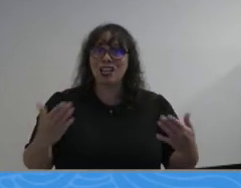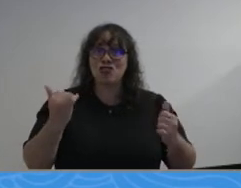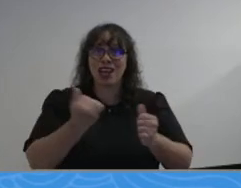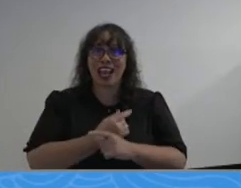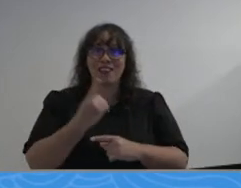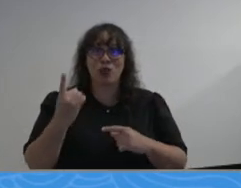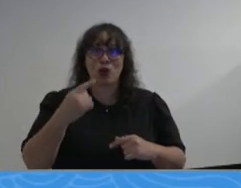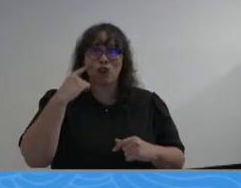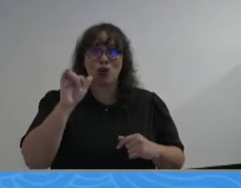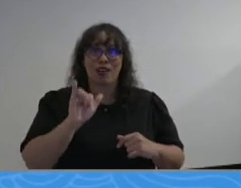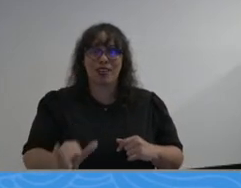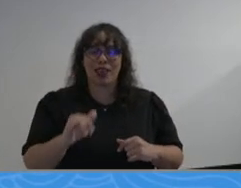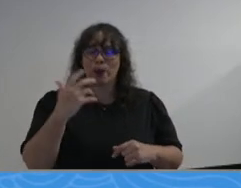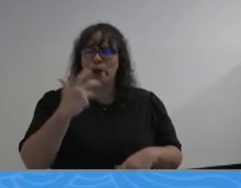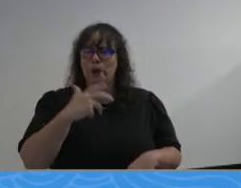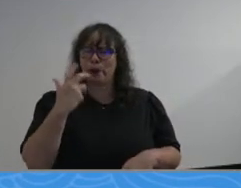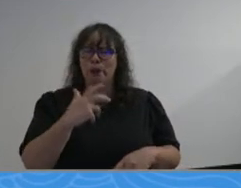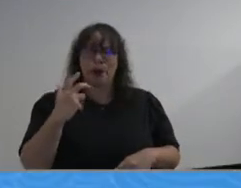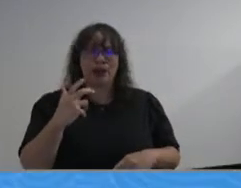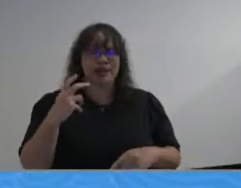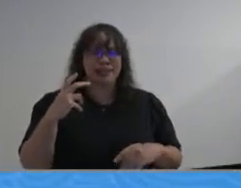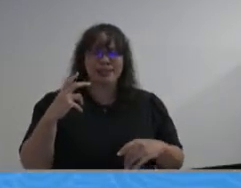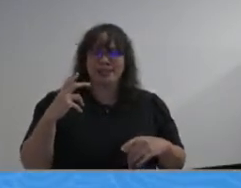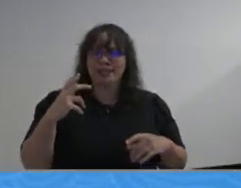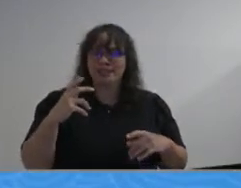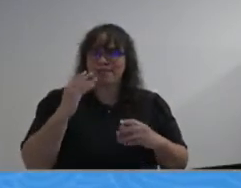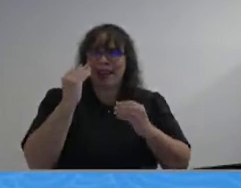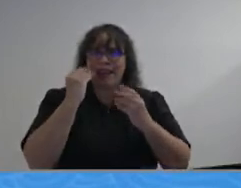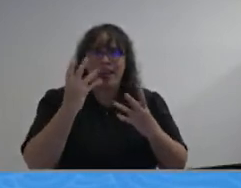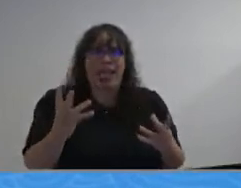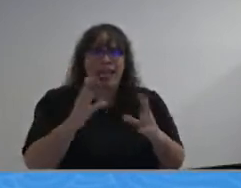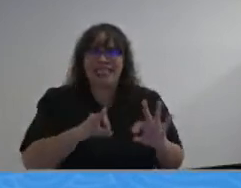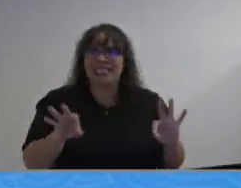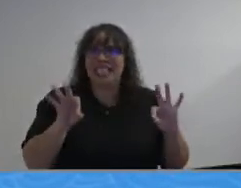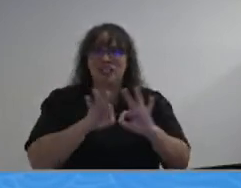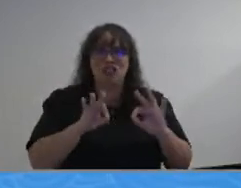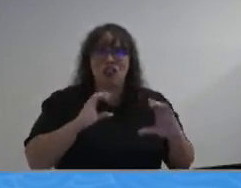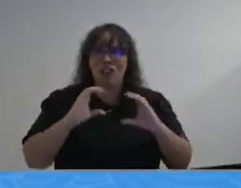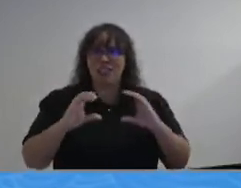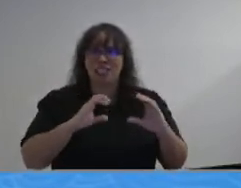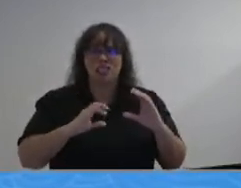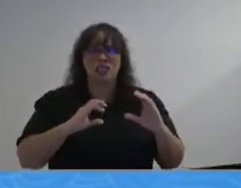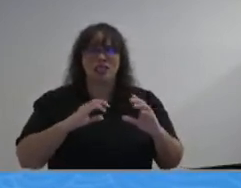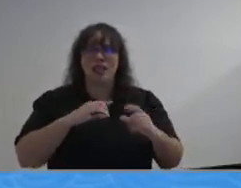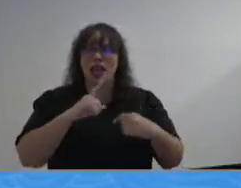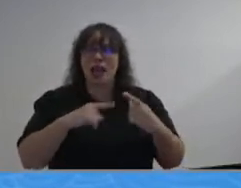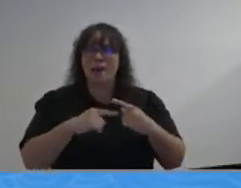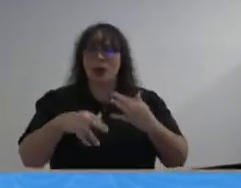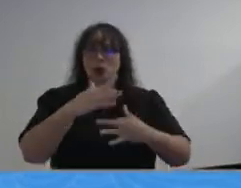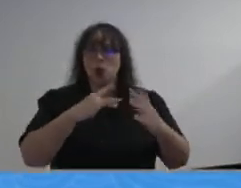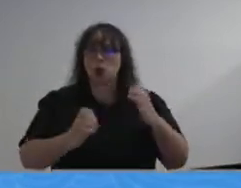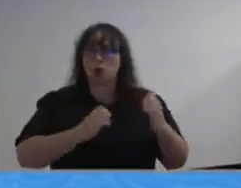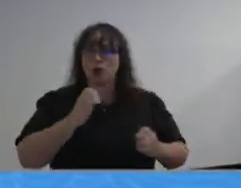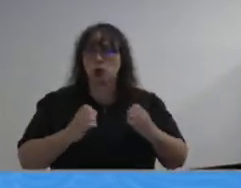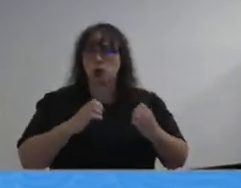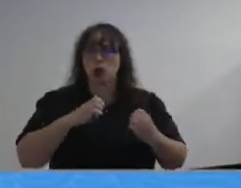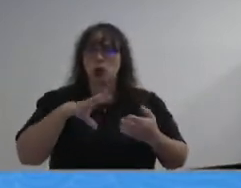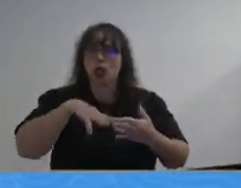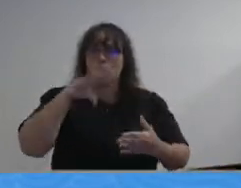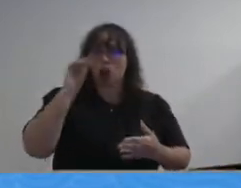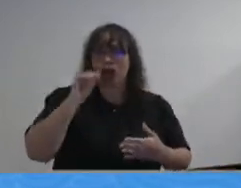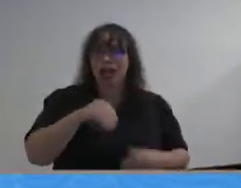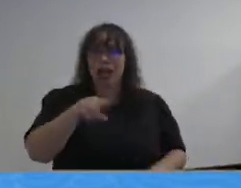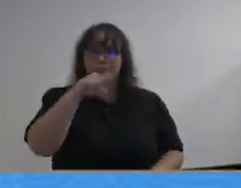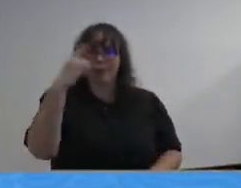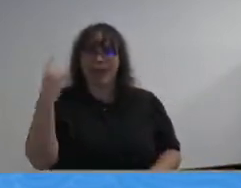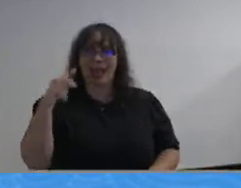everyone for that insightful, impactful, and it's essential conversation around social emotional learning and Black and Pacific